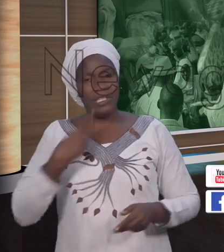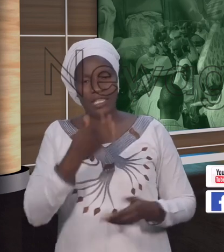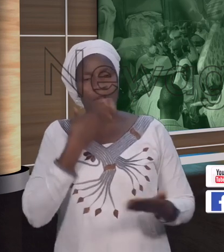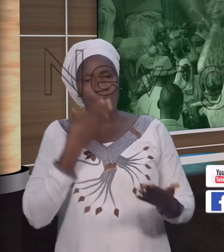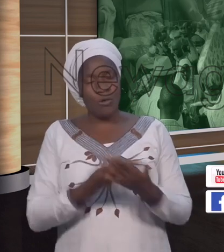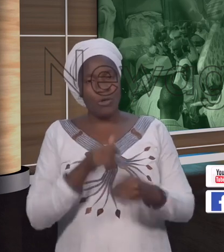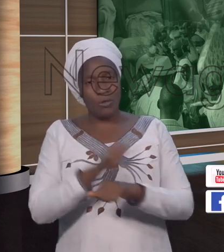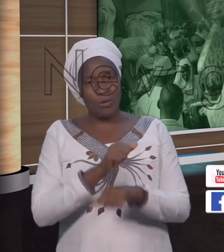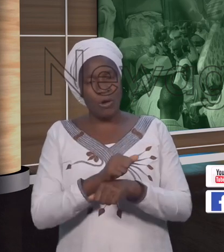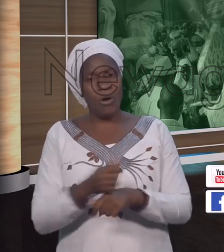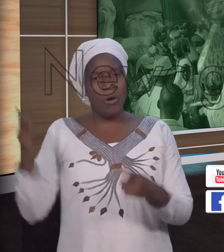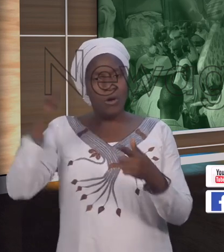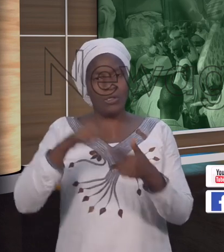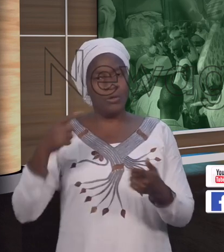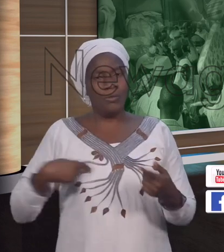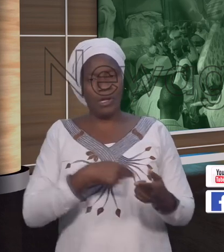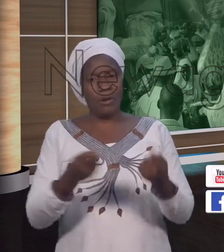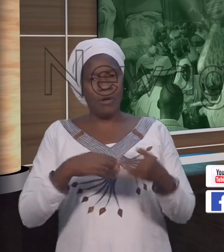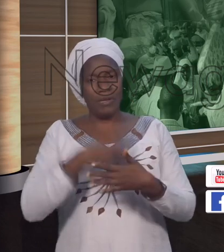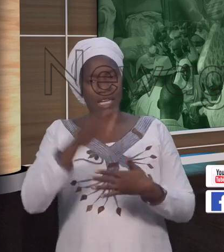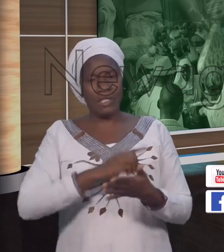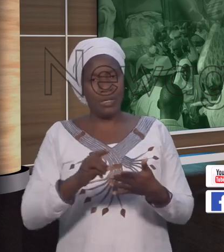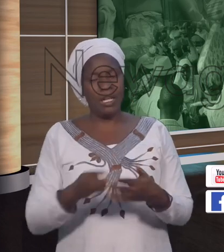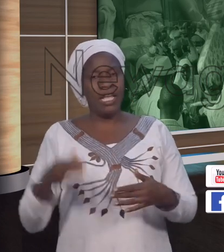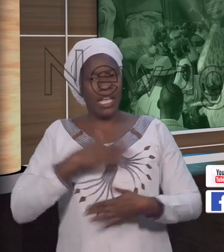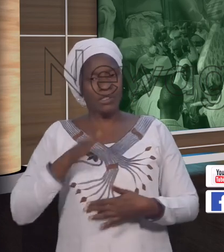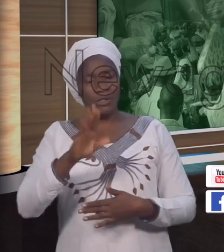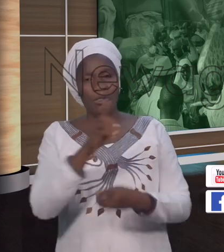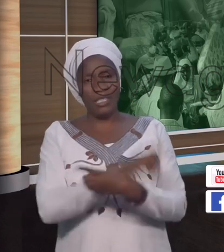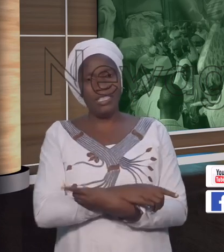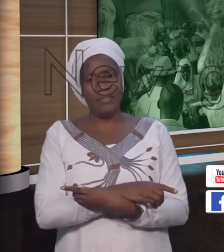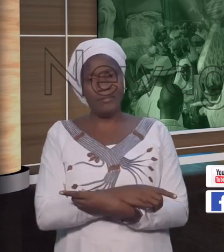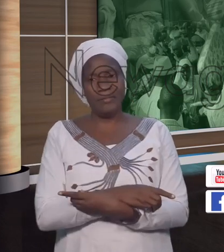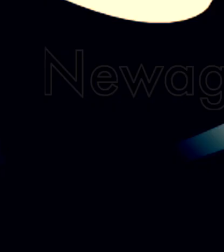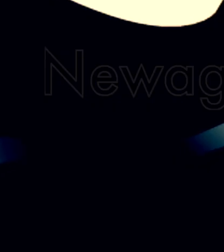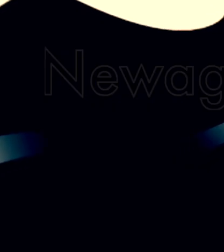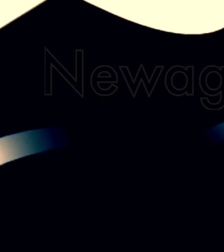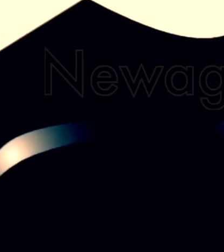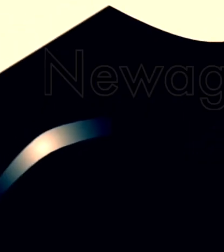achievements. Until I come your way again next week, enjoy the rest of your day.